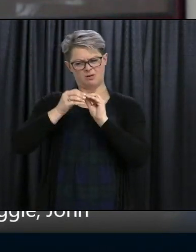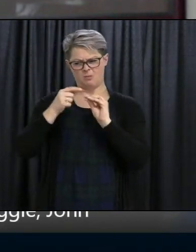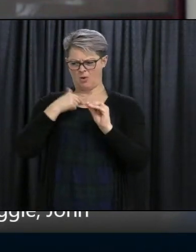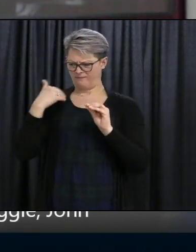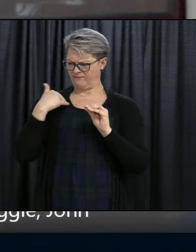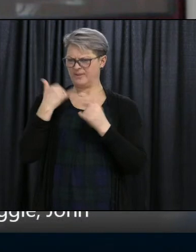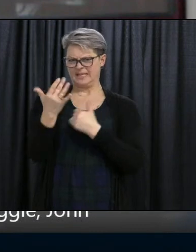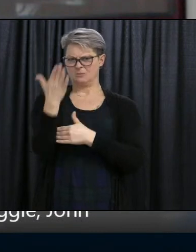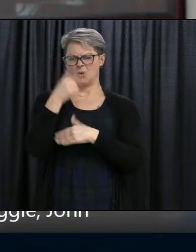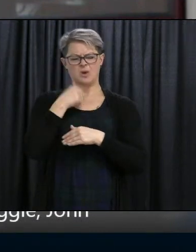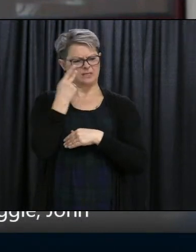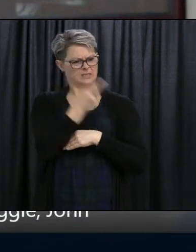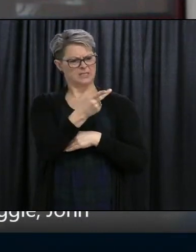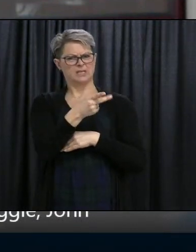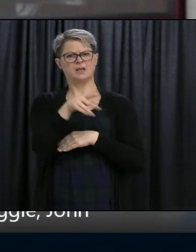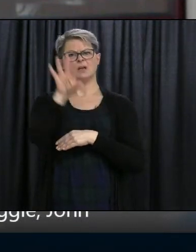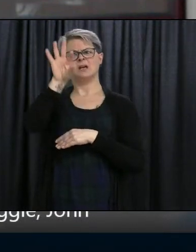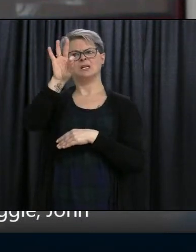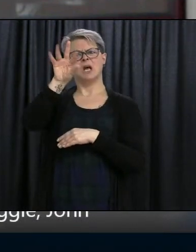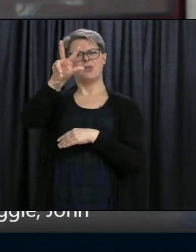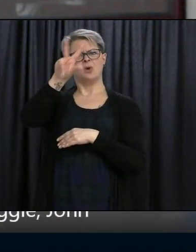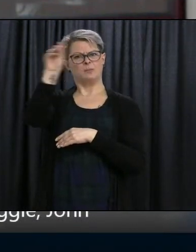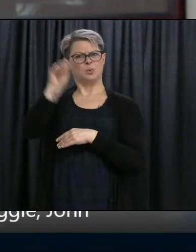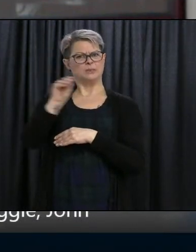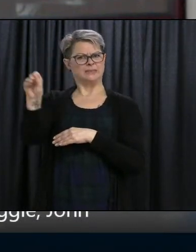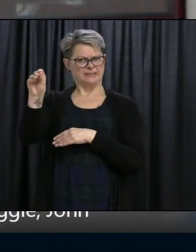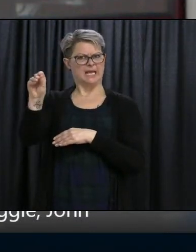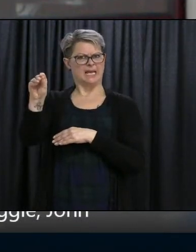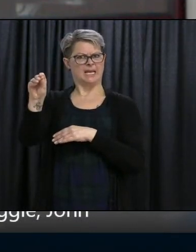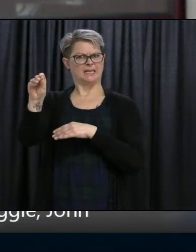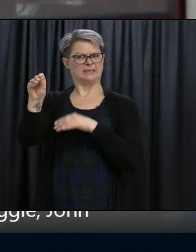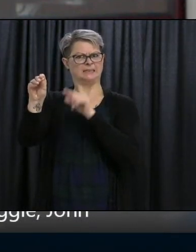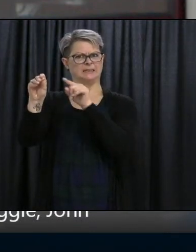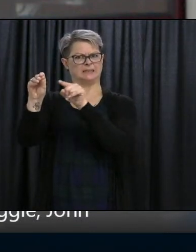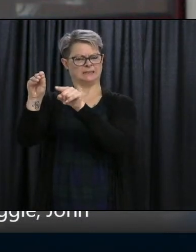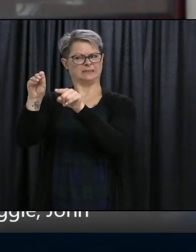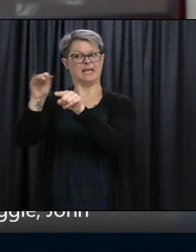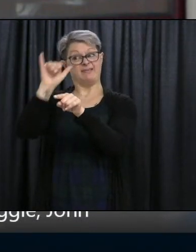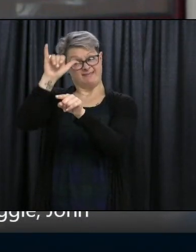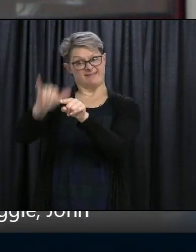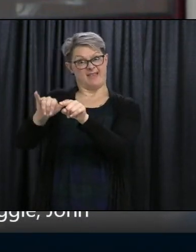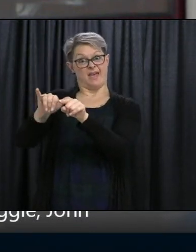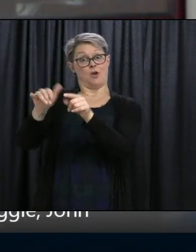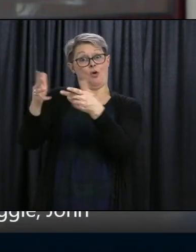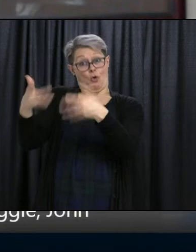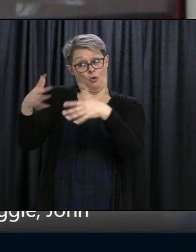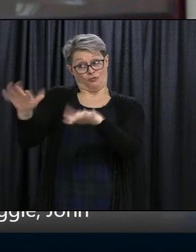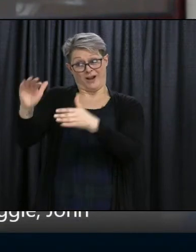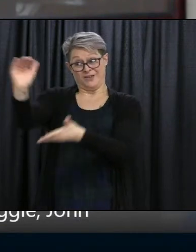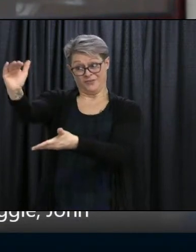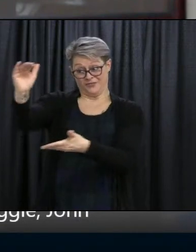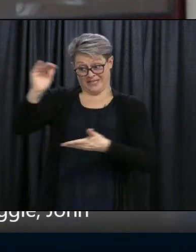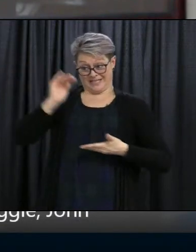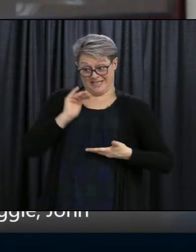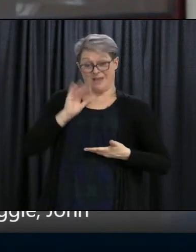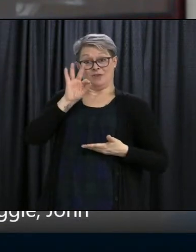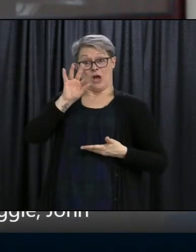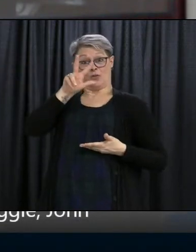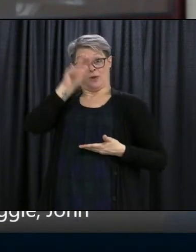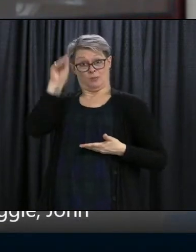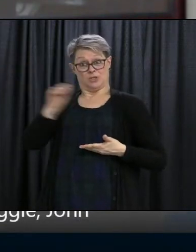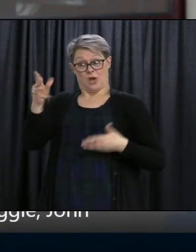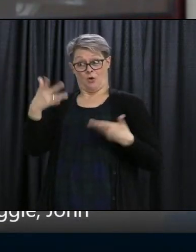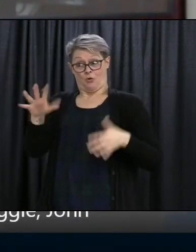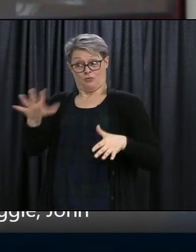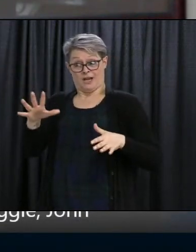this morning was that 93% of the Pfizer vaccine that we have had delivered has been administered as either a